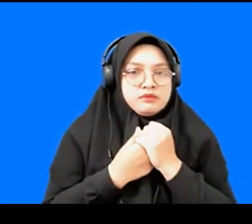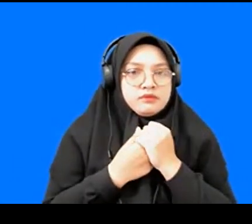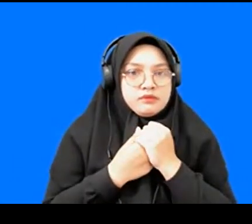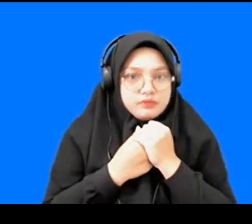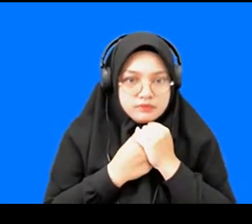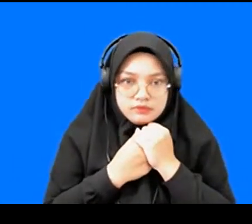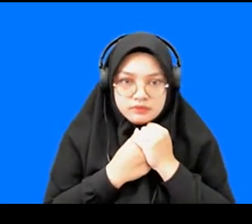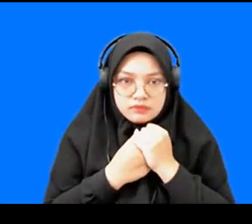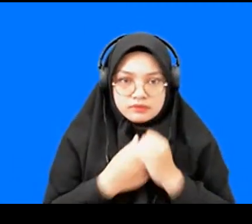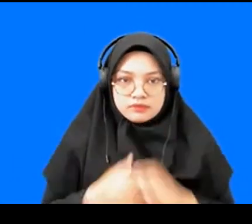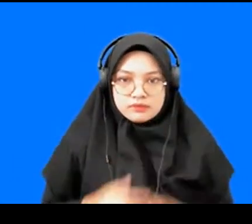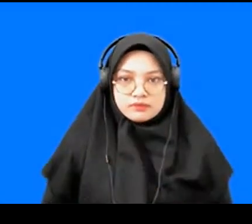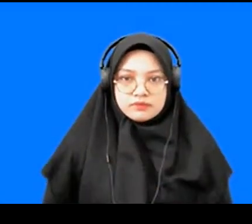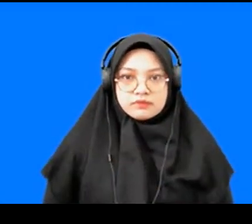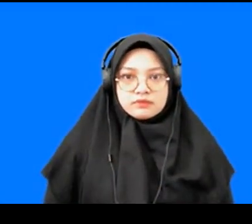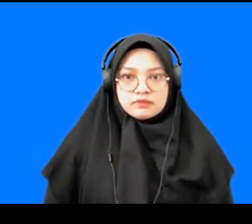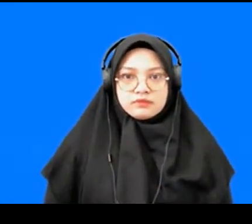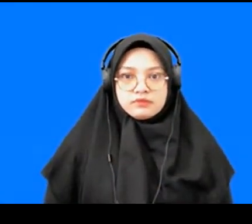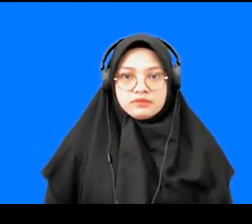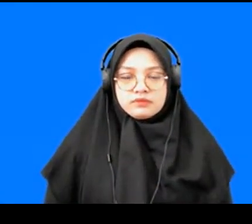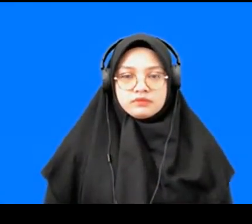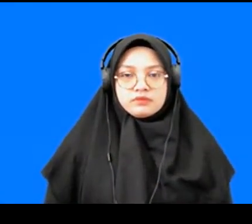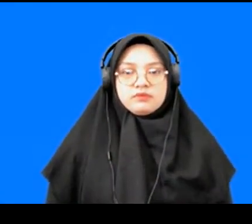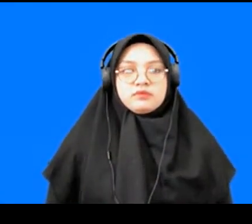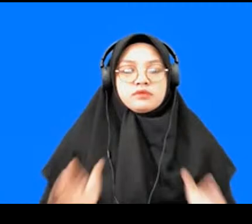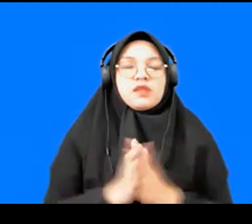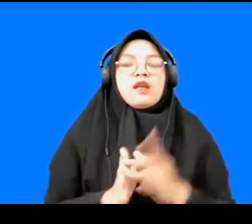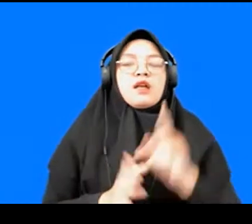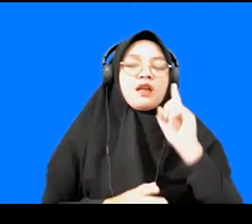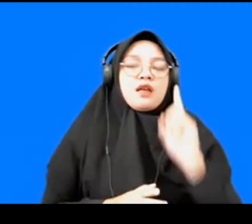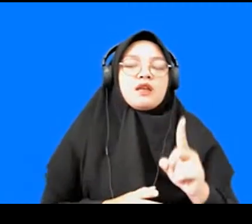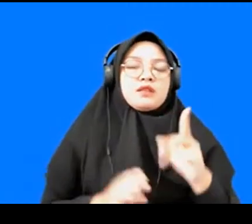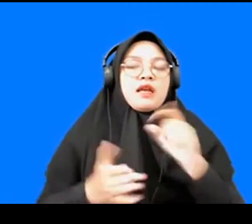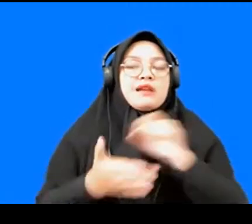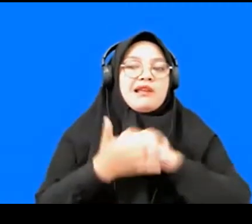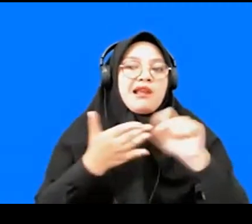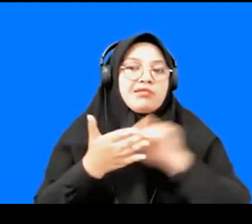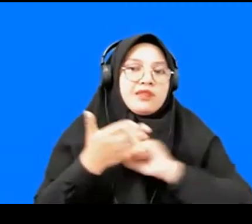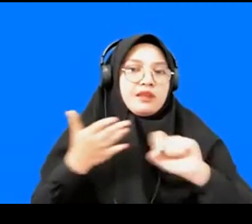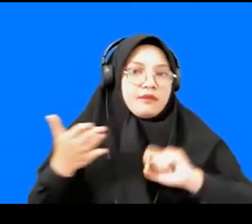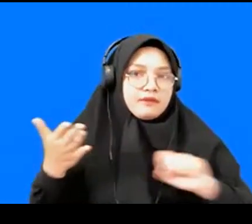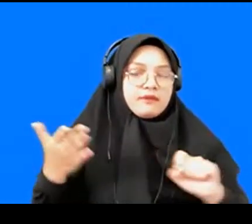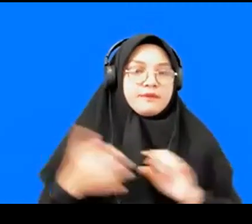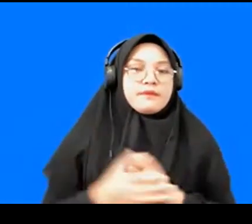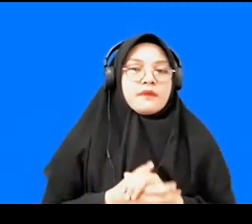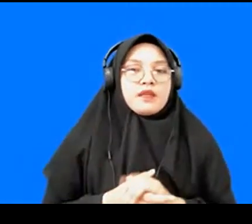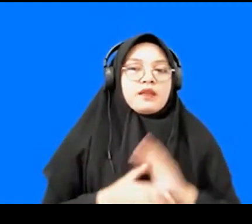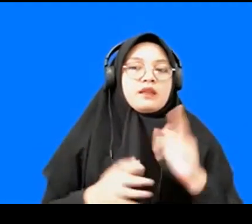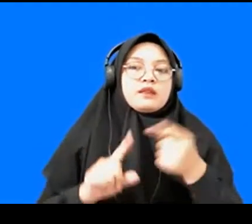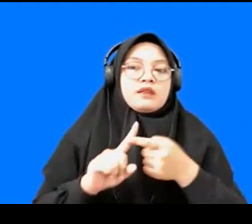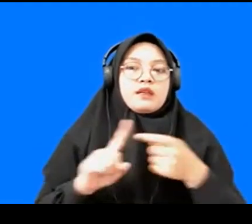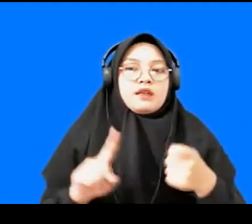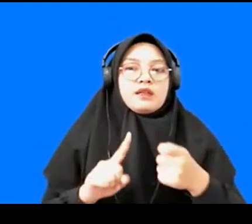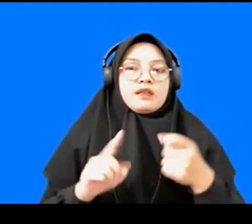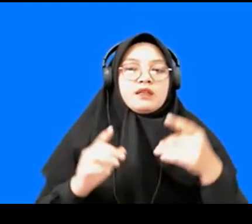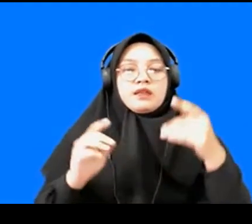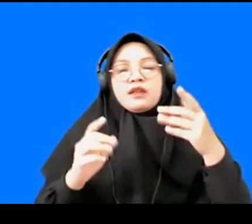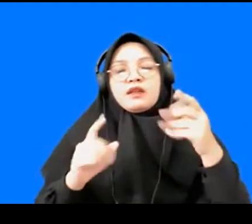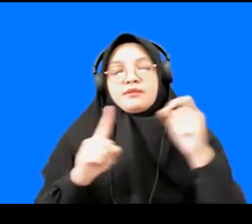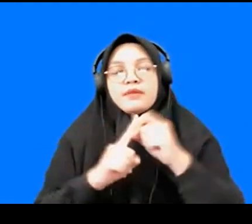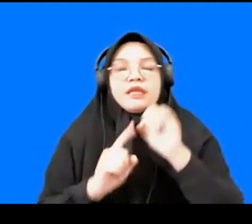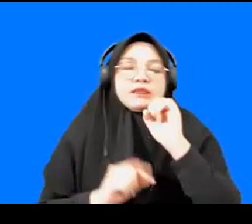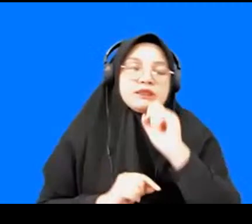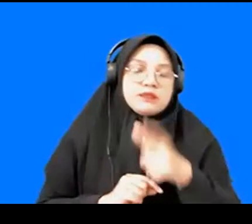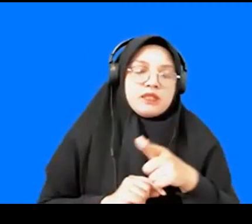counter narratives that comes from that the wealth tax may distort the economic